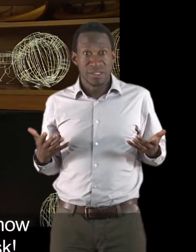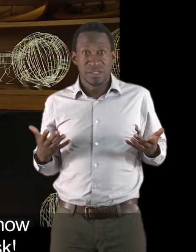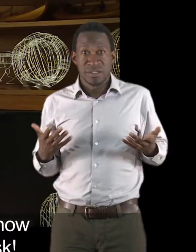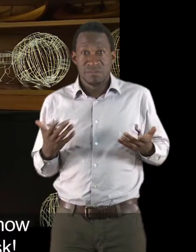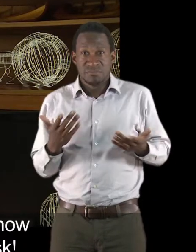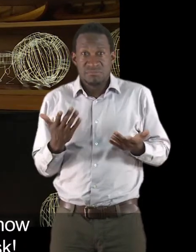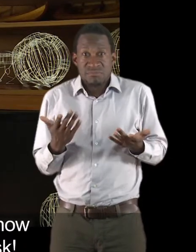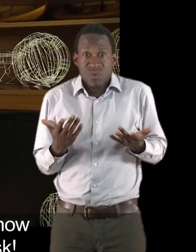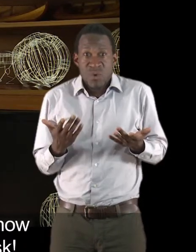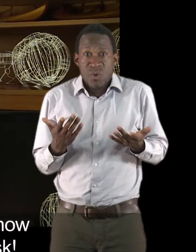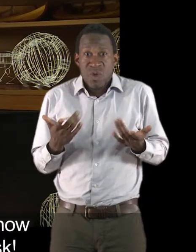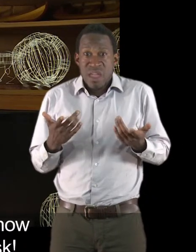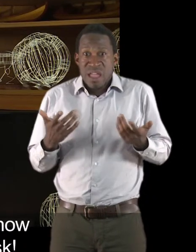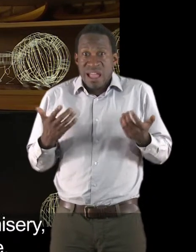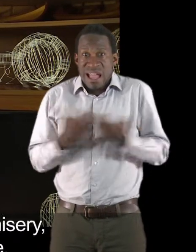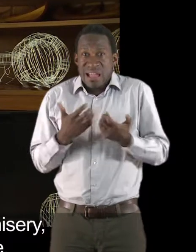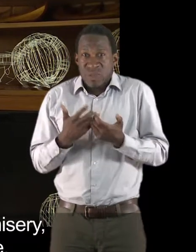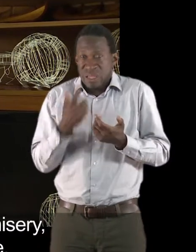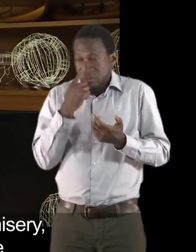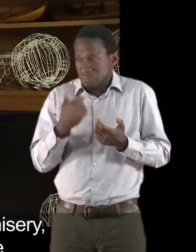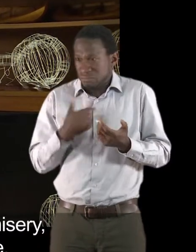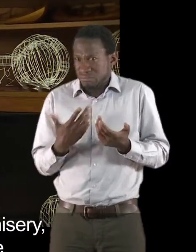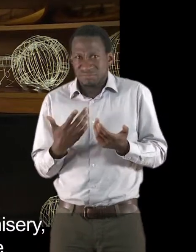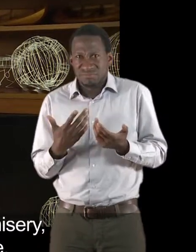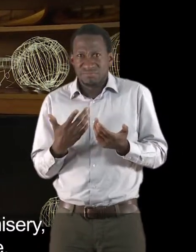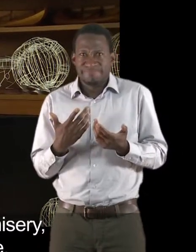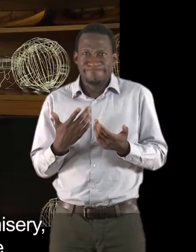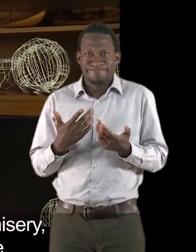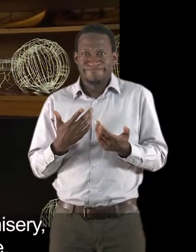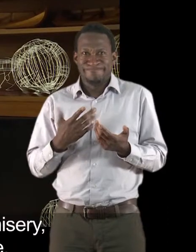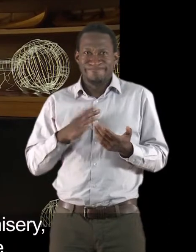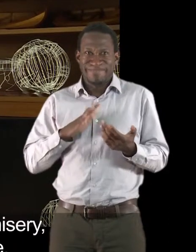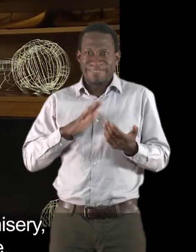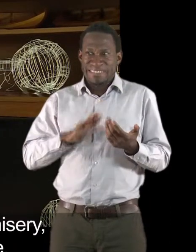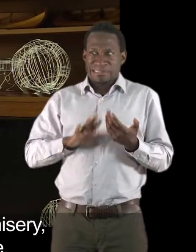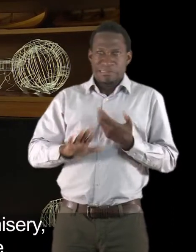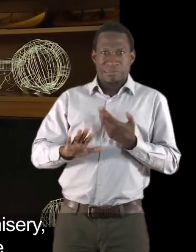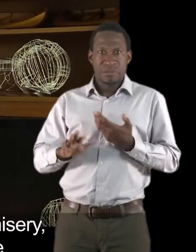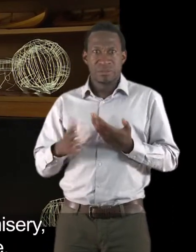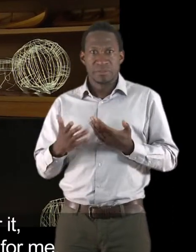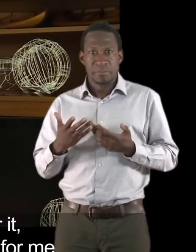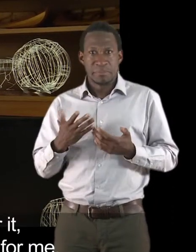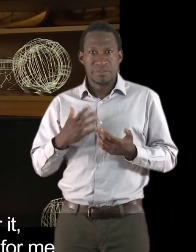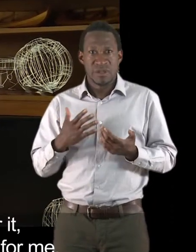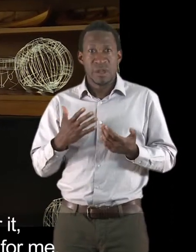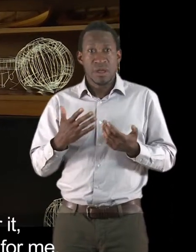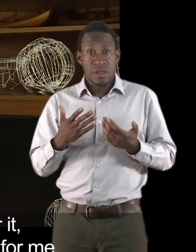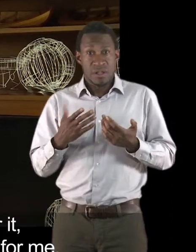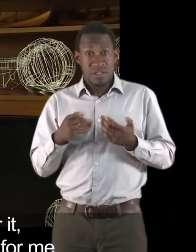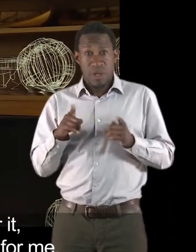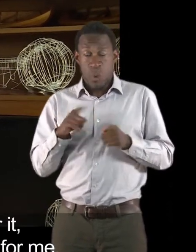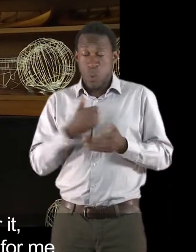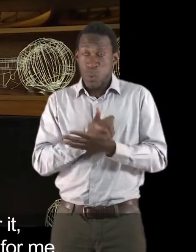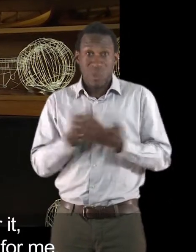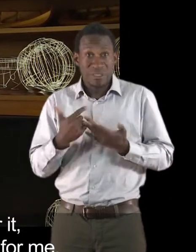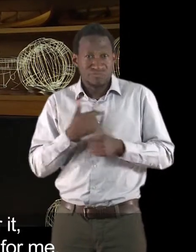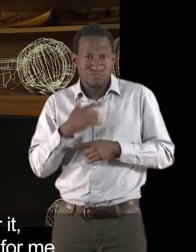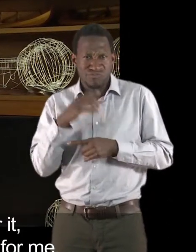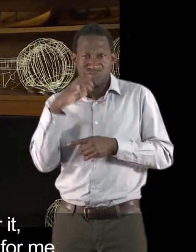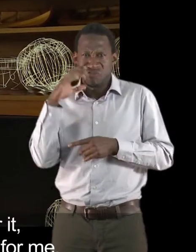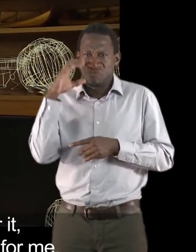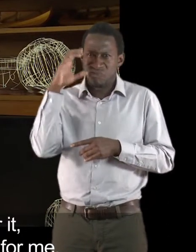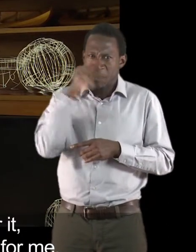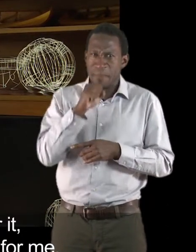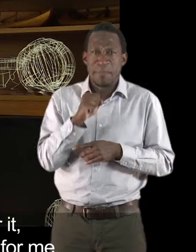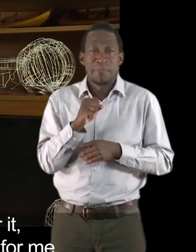know what questions to ask. So how could I, in my misery as it was at the time, I'll always remember it, it was a miserable period for